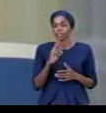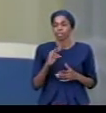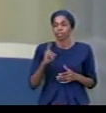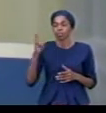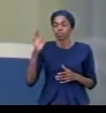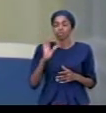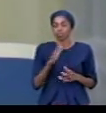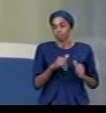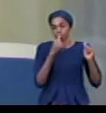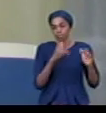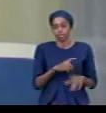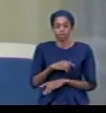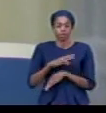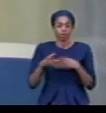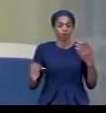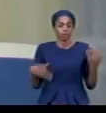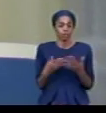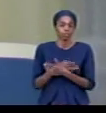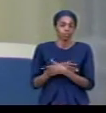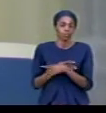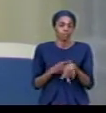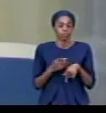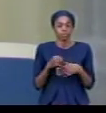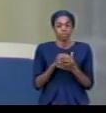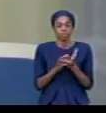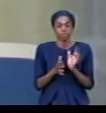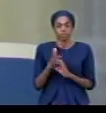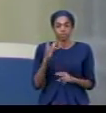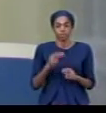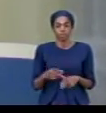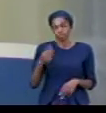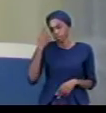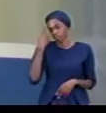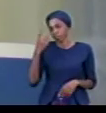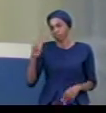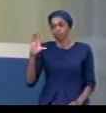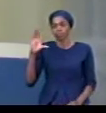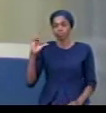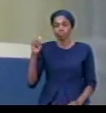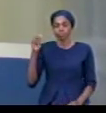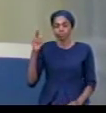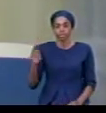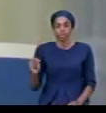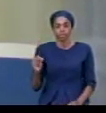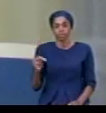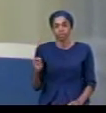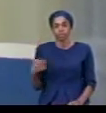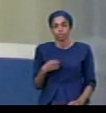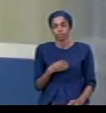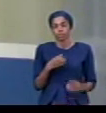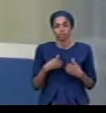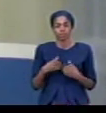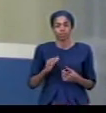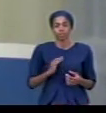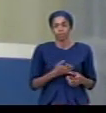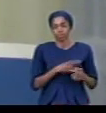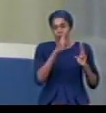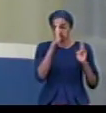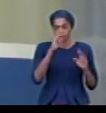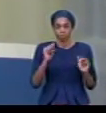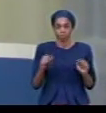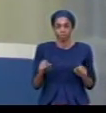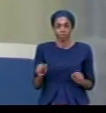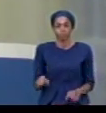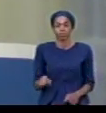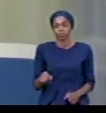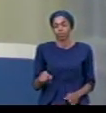Jesus' name. Then for Khan, we have our honorable chairman represented